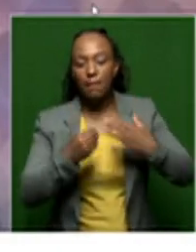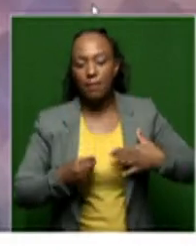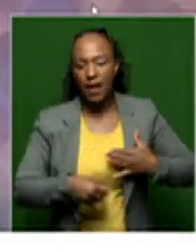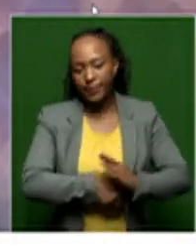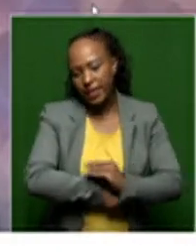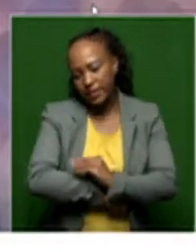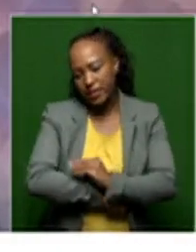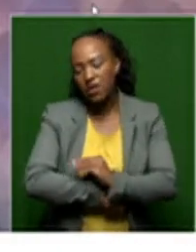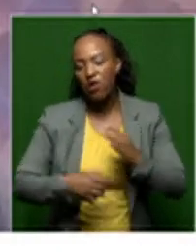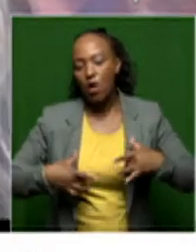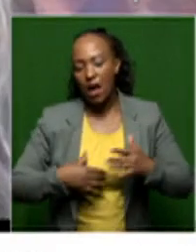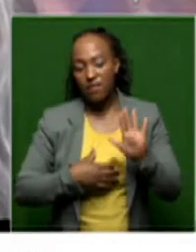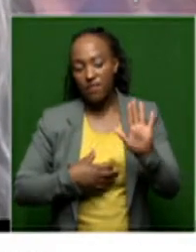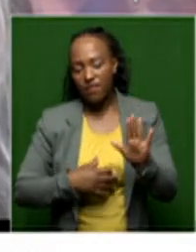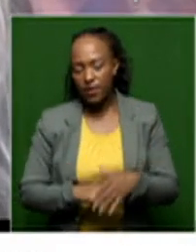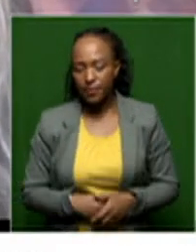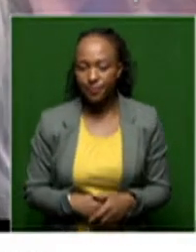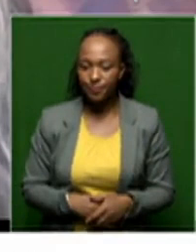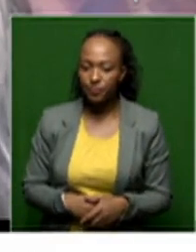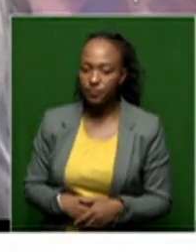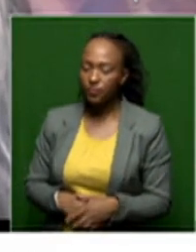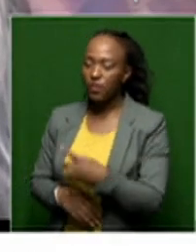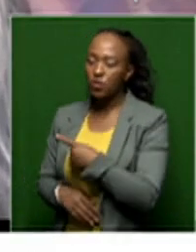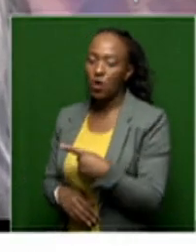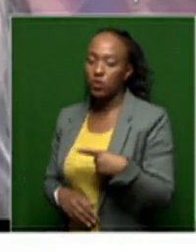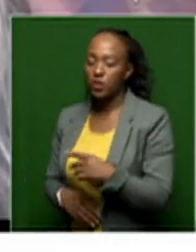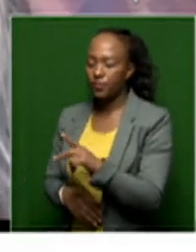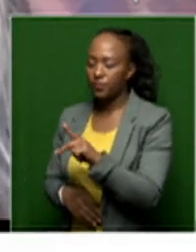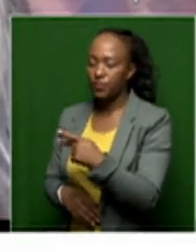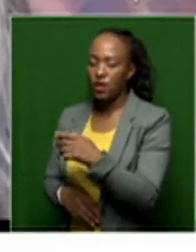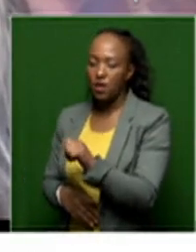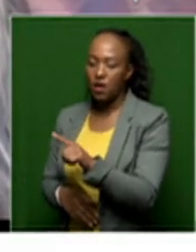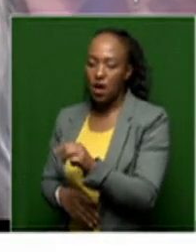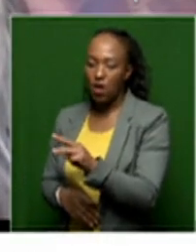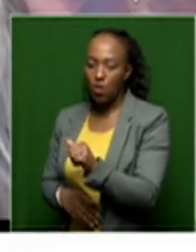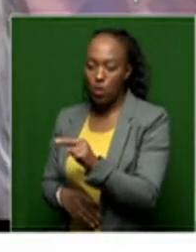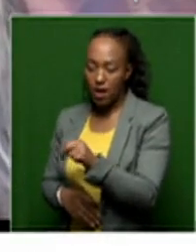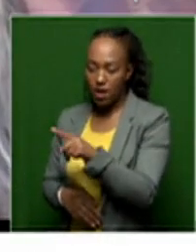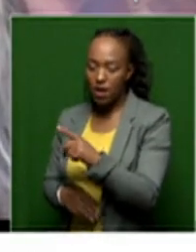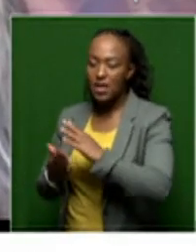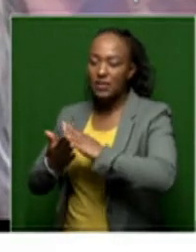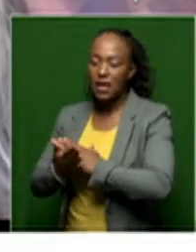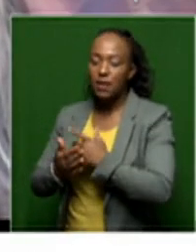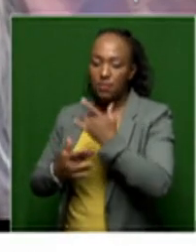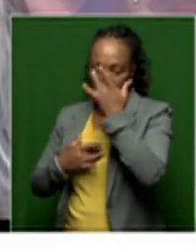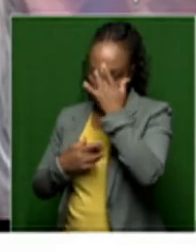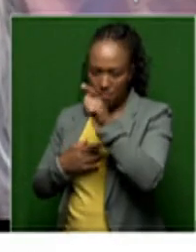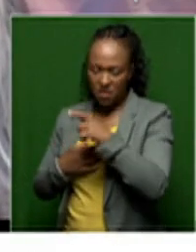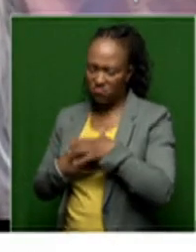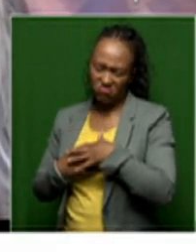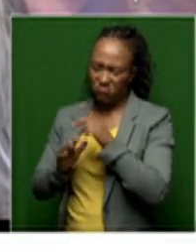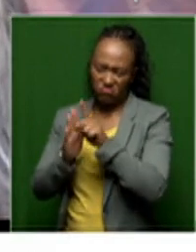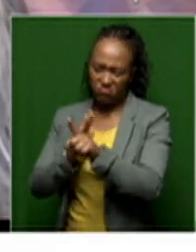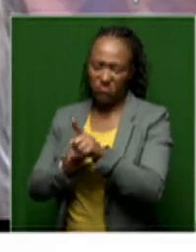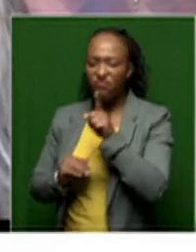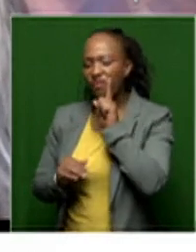their lifetime. Yeah. Dr. Khalawan, in terms of numbers of people that have actually decided not to go in for mammograms or